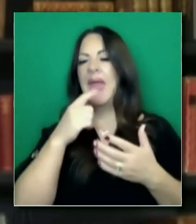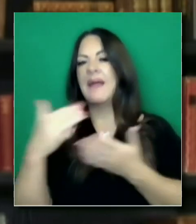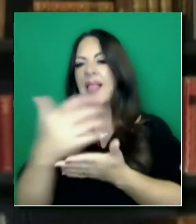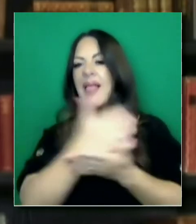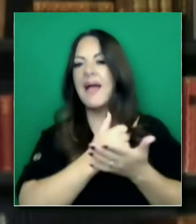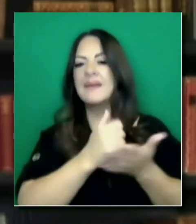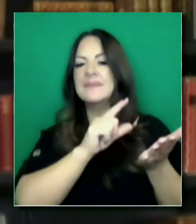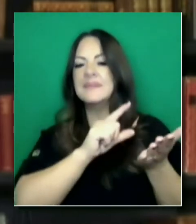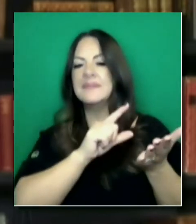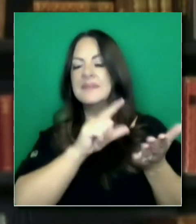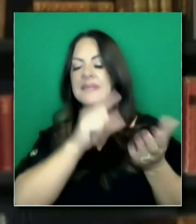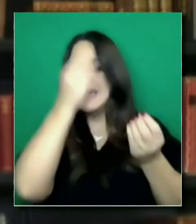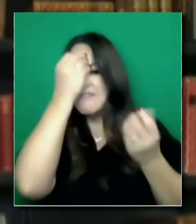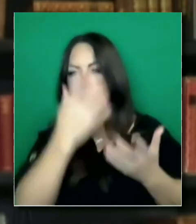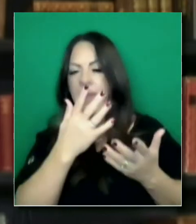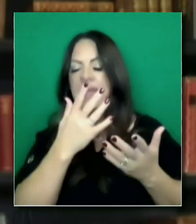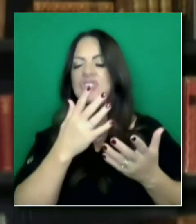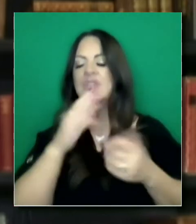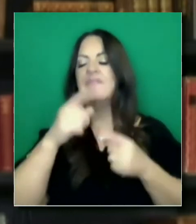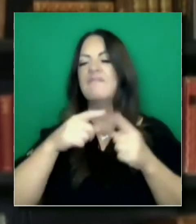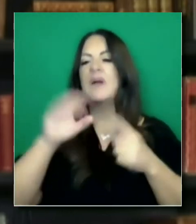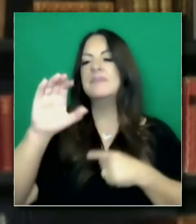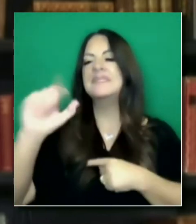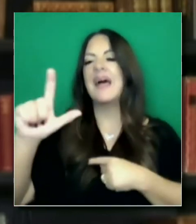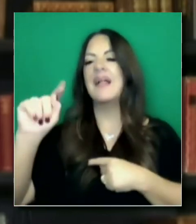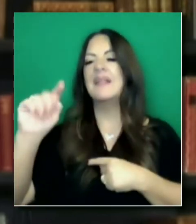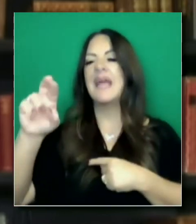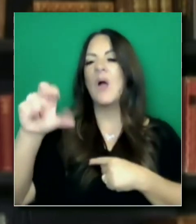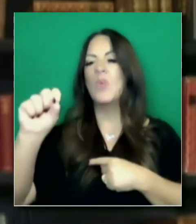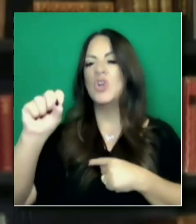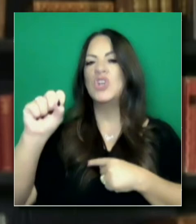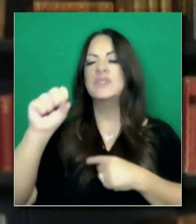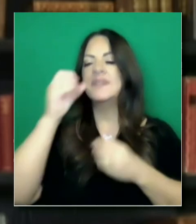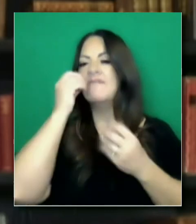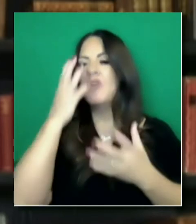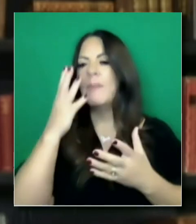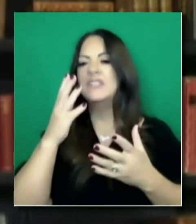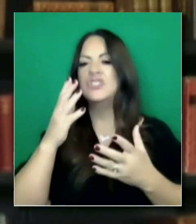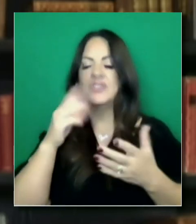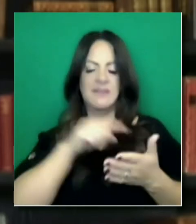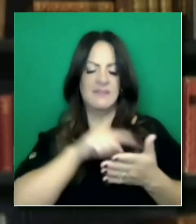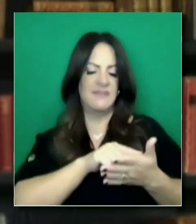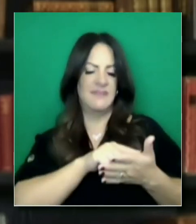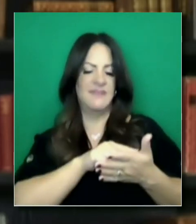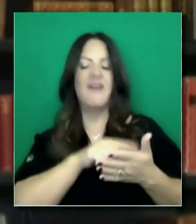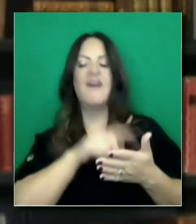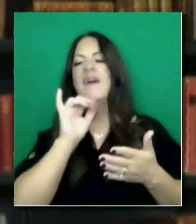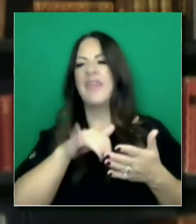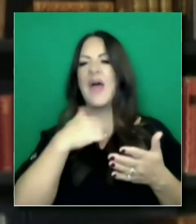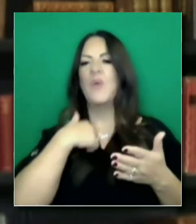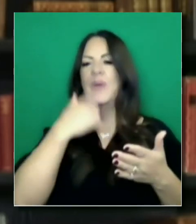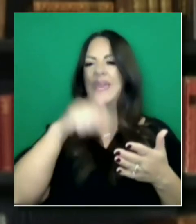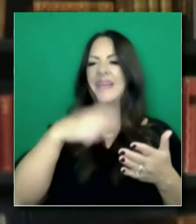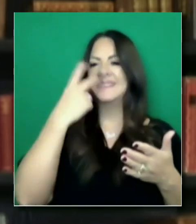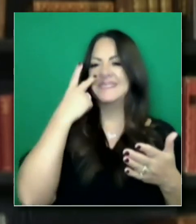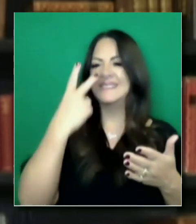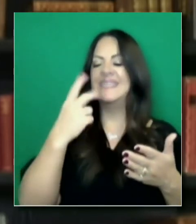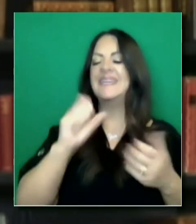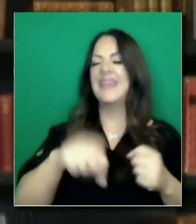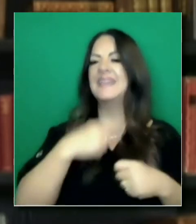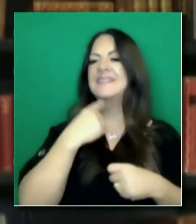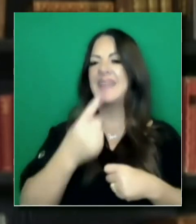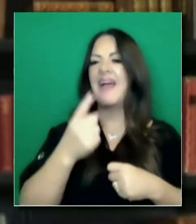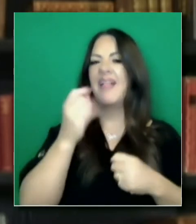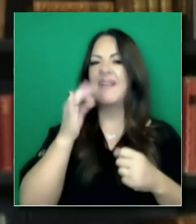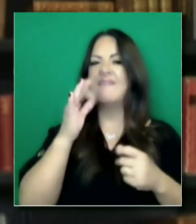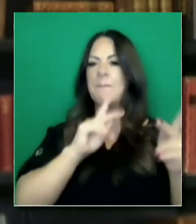source data that gives us a sense of some of the movement, and we'll get that data to you. But obviously, look, you need nothing